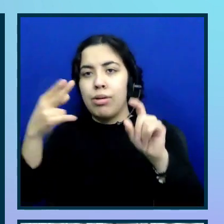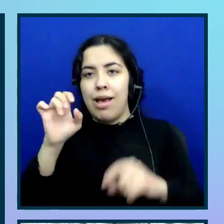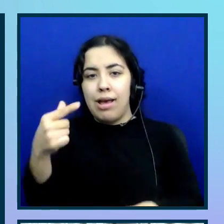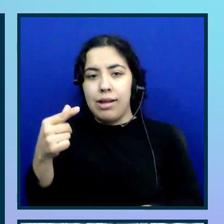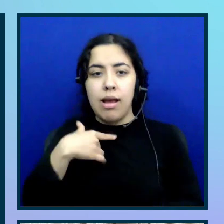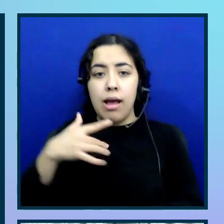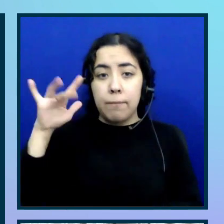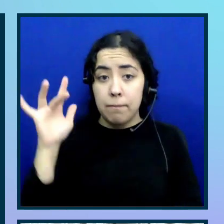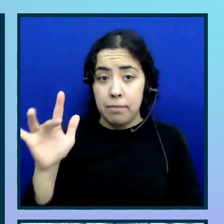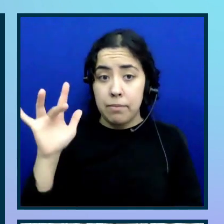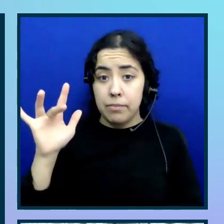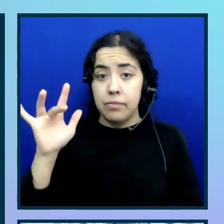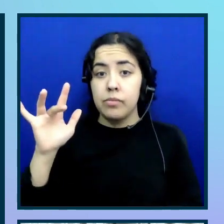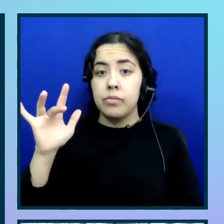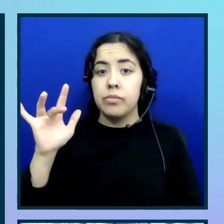select that element,